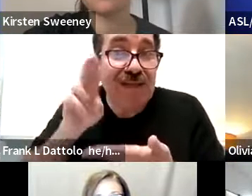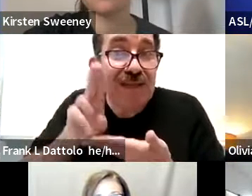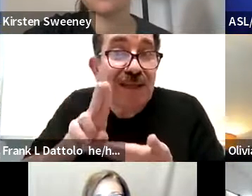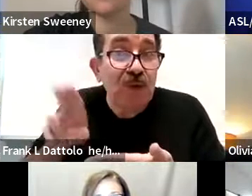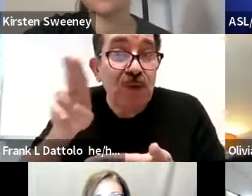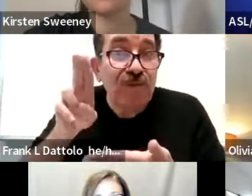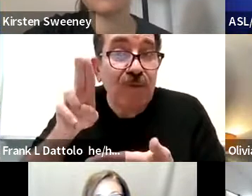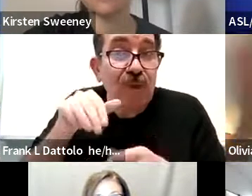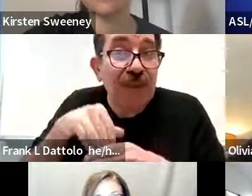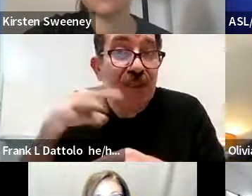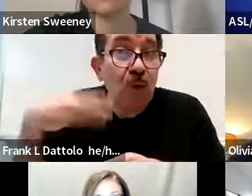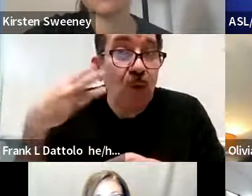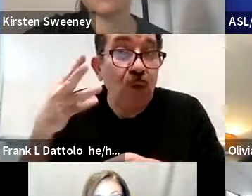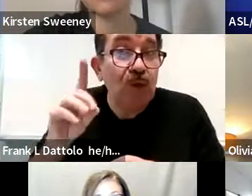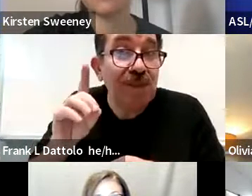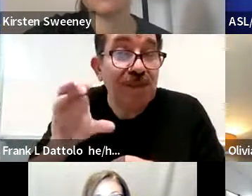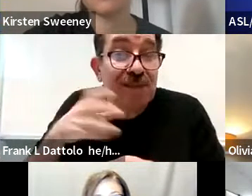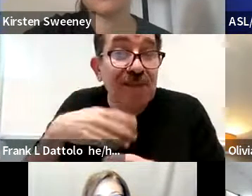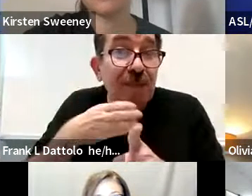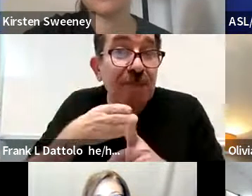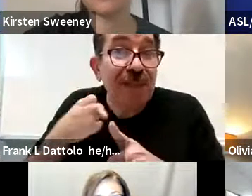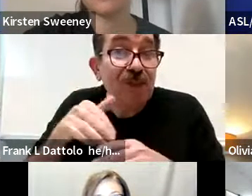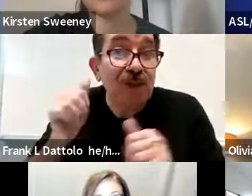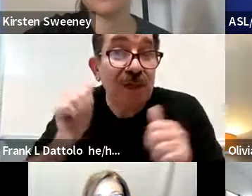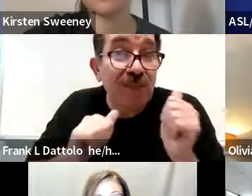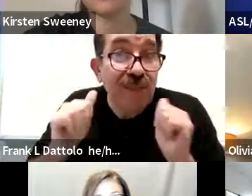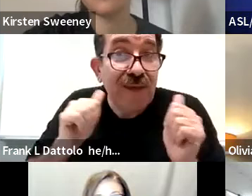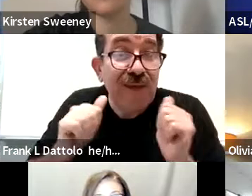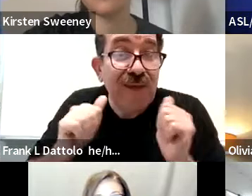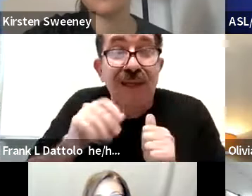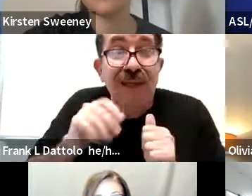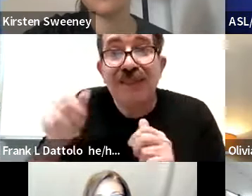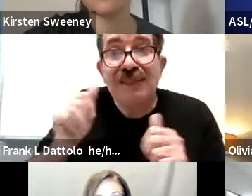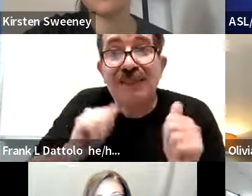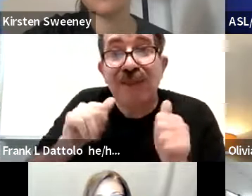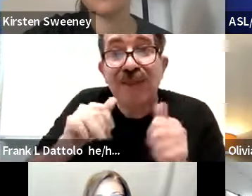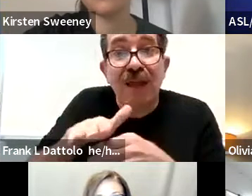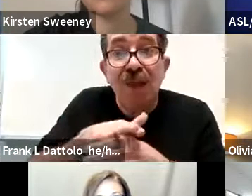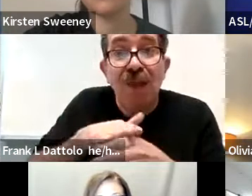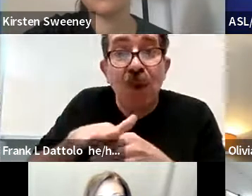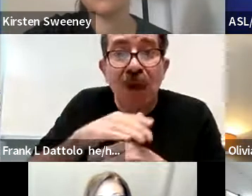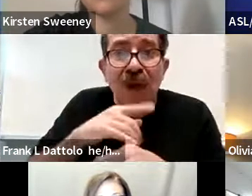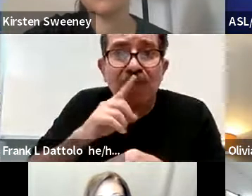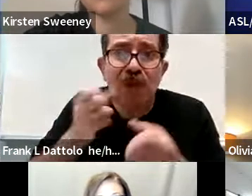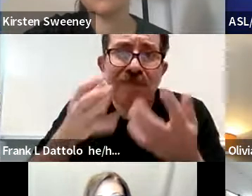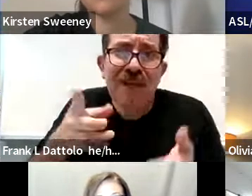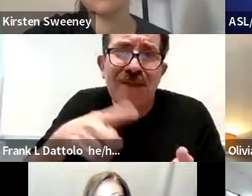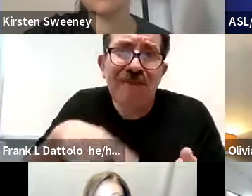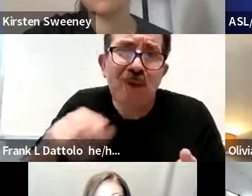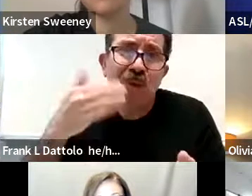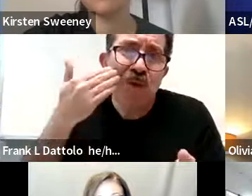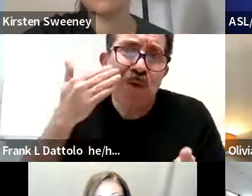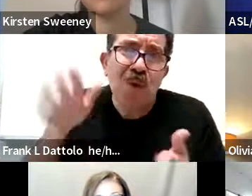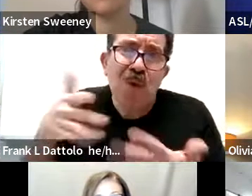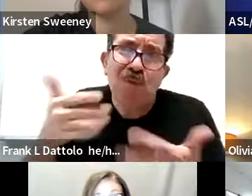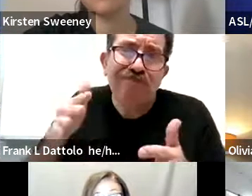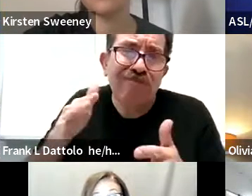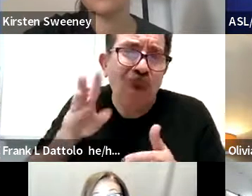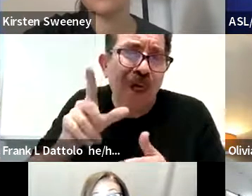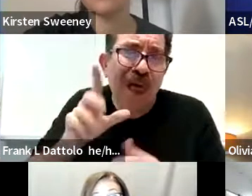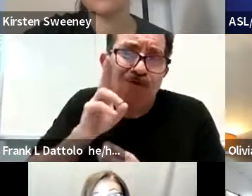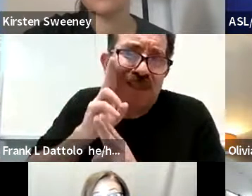years. I was a student at Gallaudet University in Washington, D.C. I majored in theater. And there